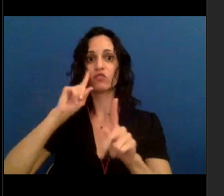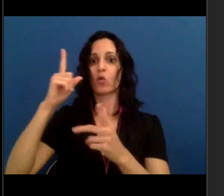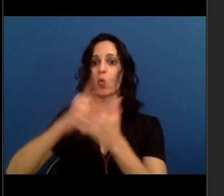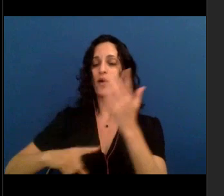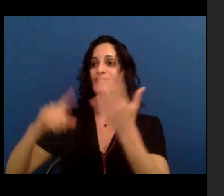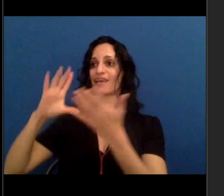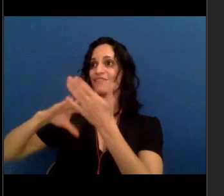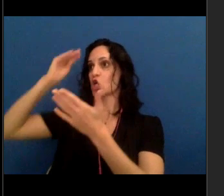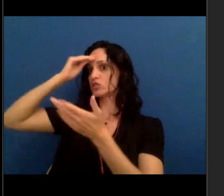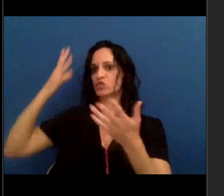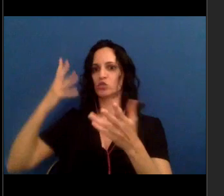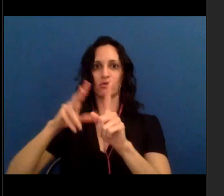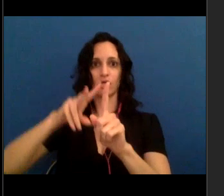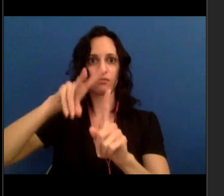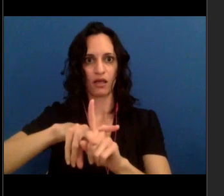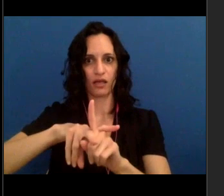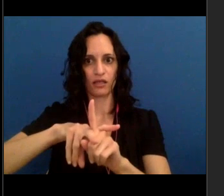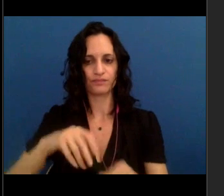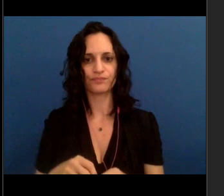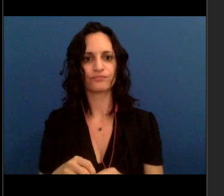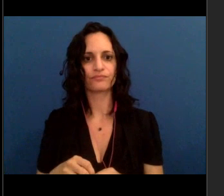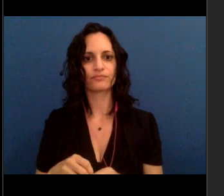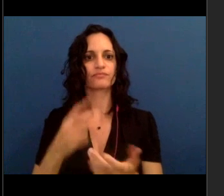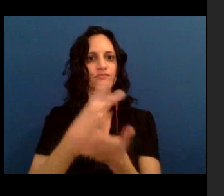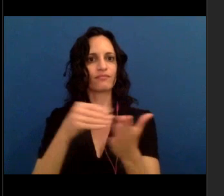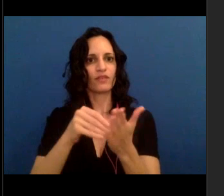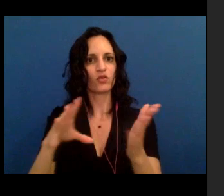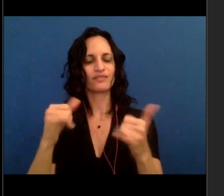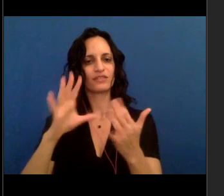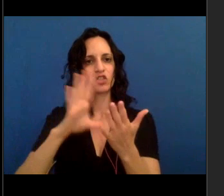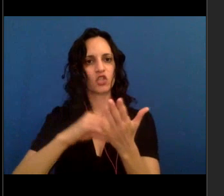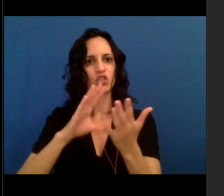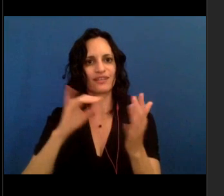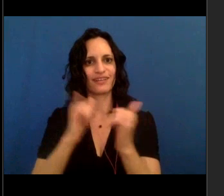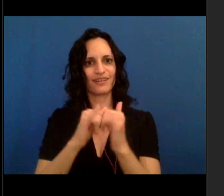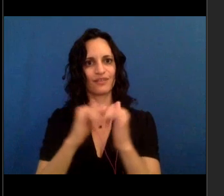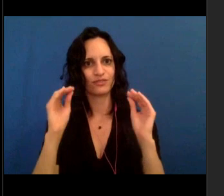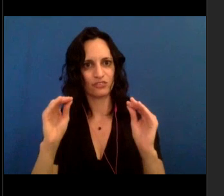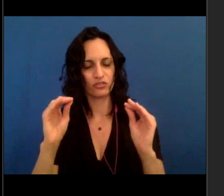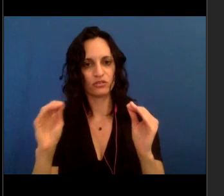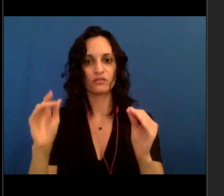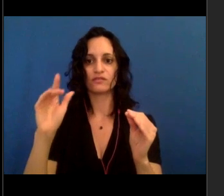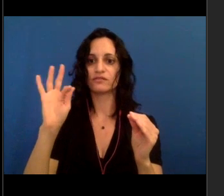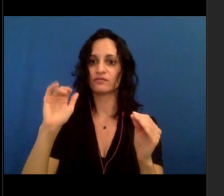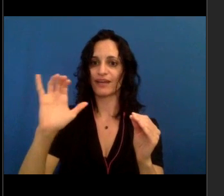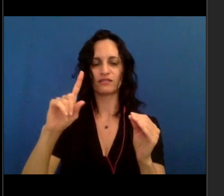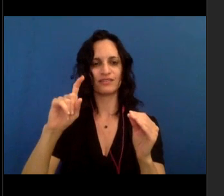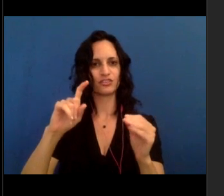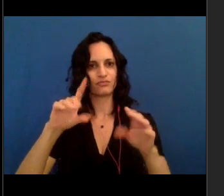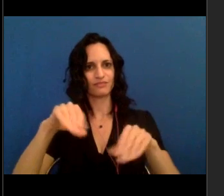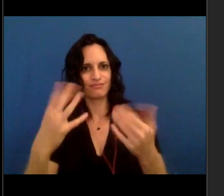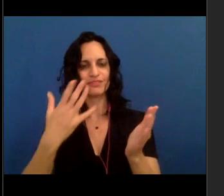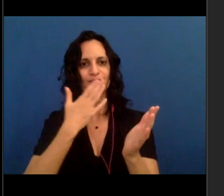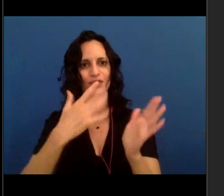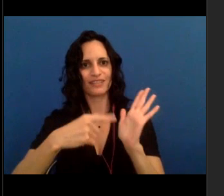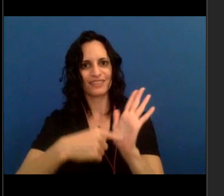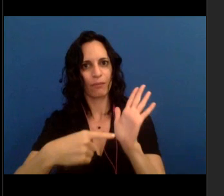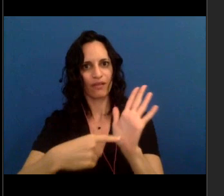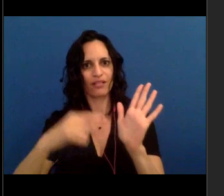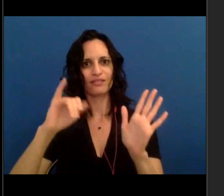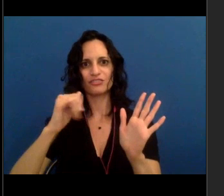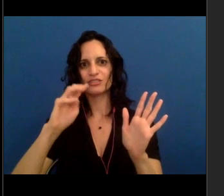As I mentioned before, graduate students are still learning how to teach, and so faculty should be setting a good example. As Jamal talked about,